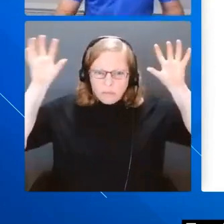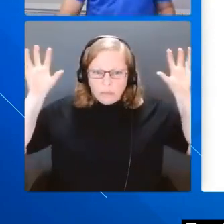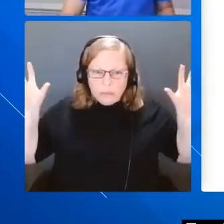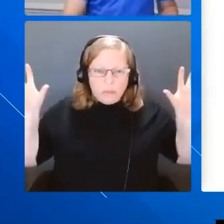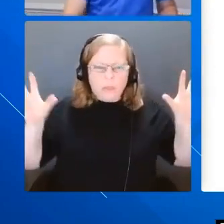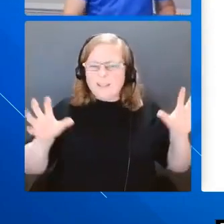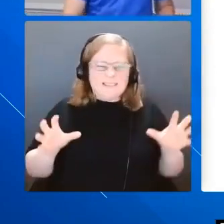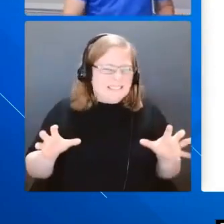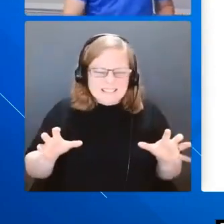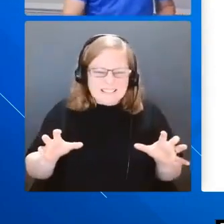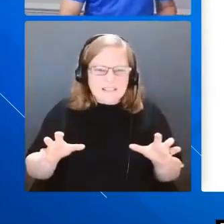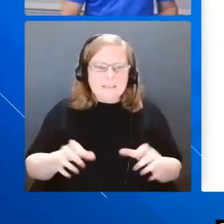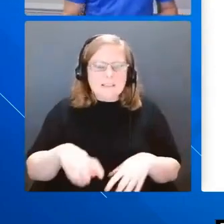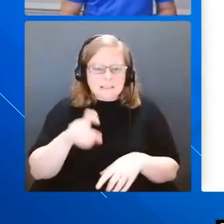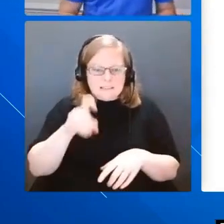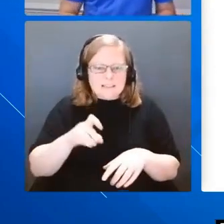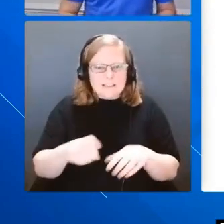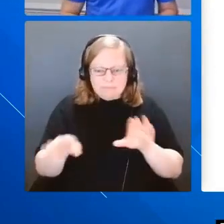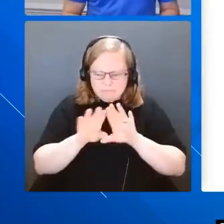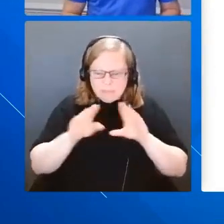could make it very hard to see their hands.